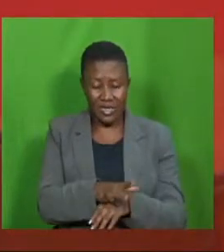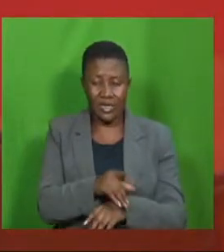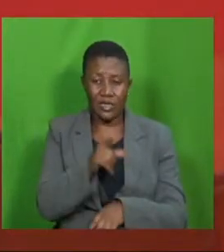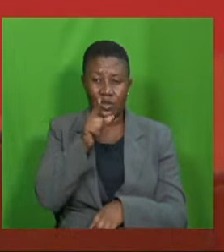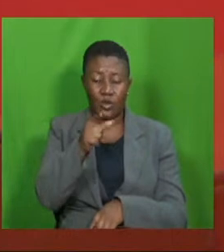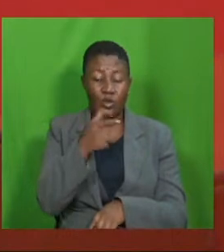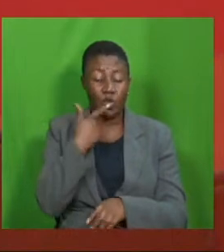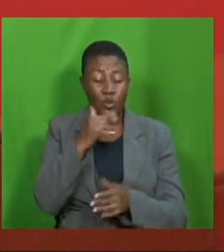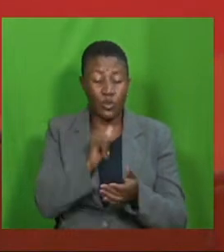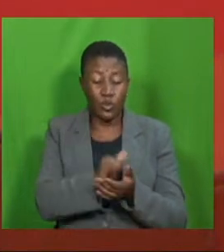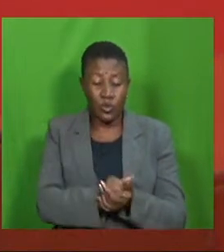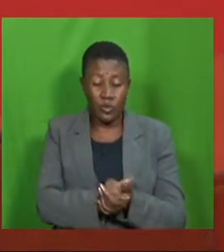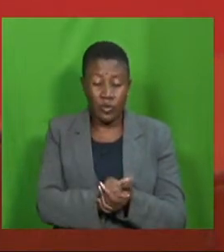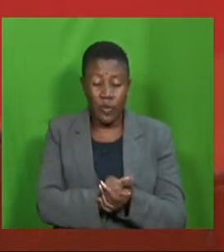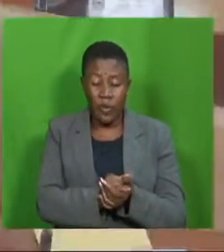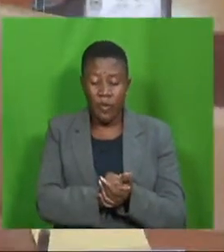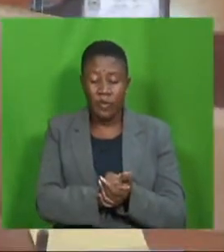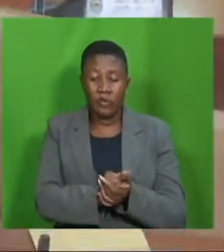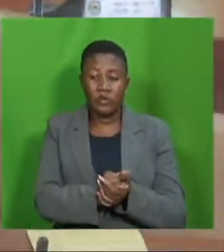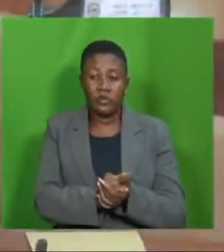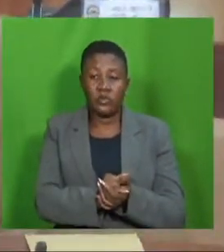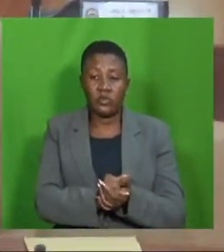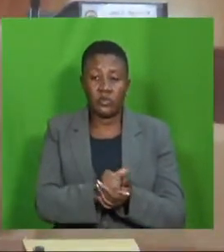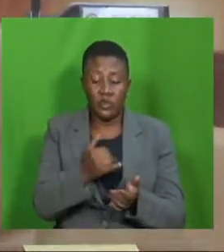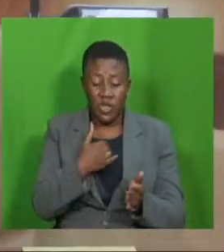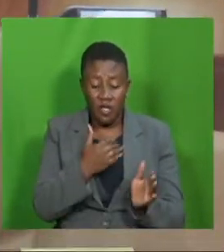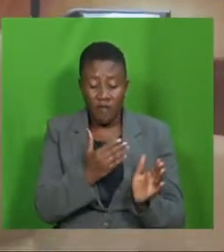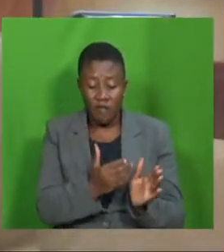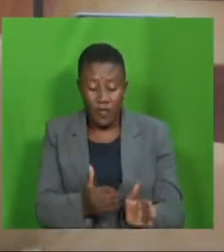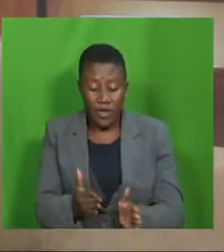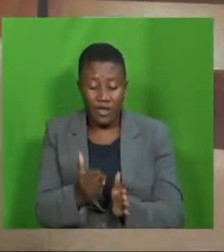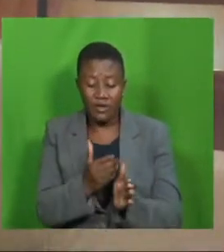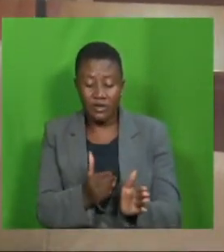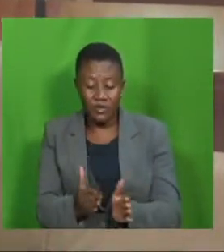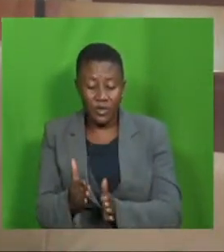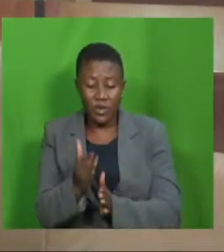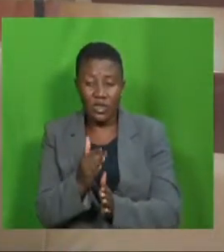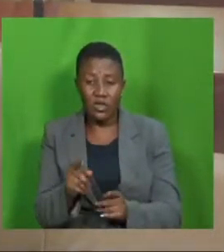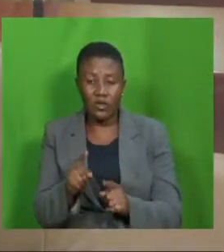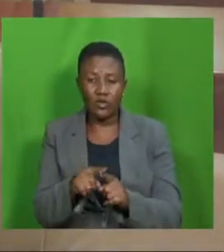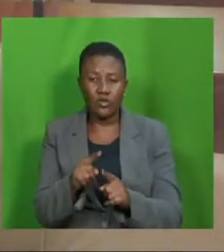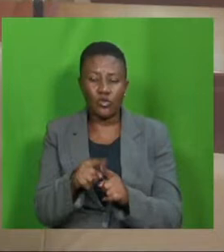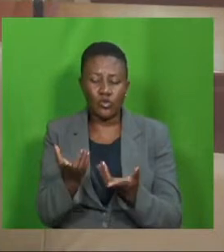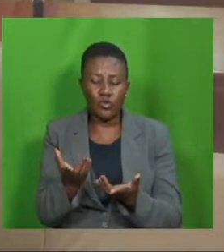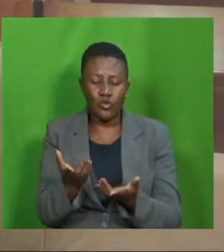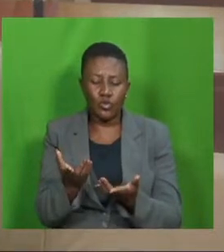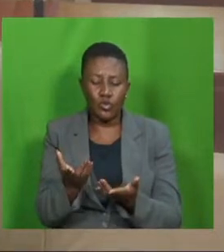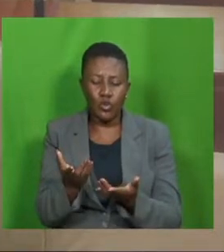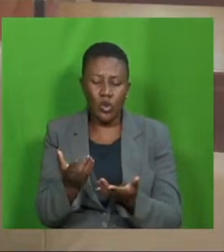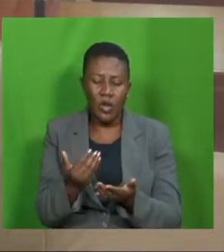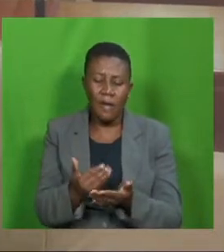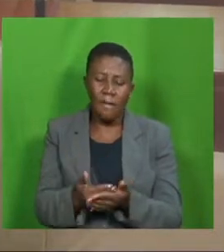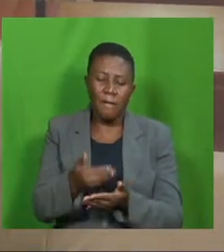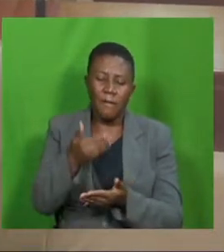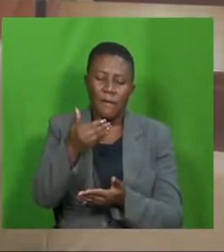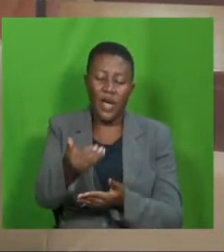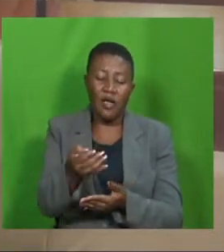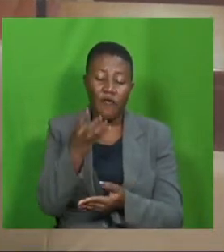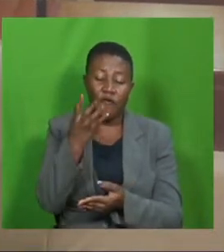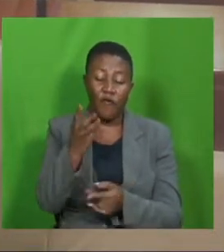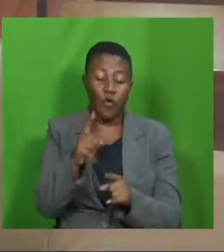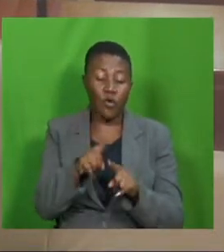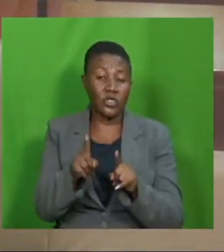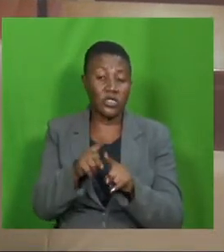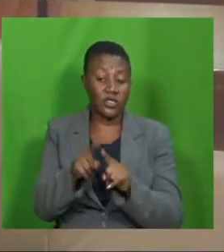that plans are far advanced to procure 4 patrol boats and